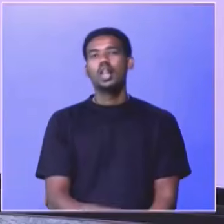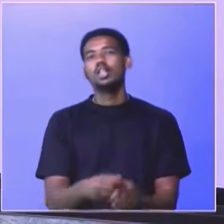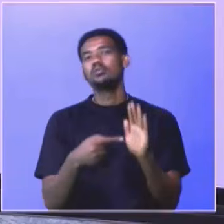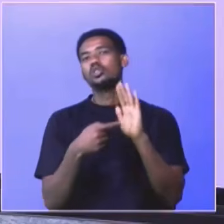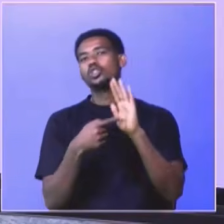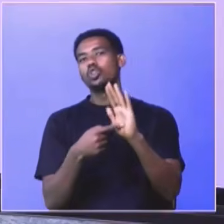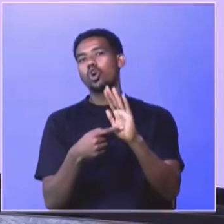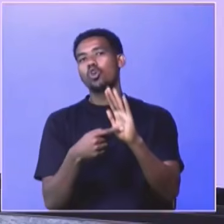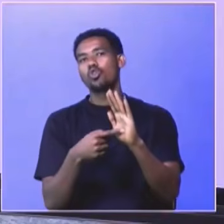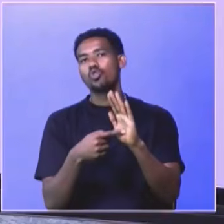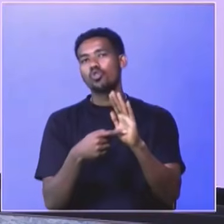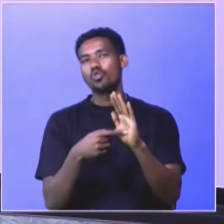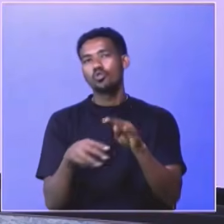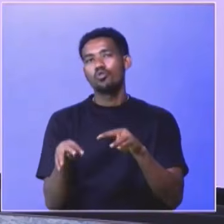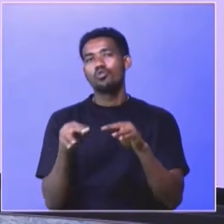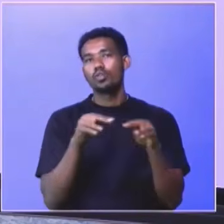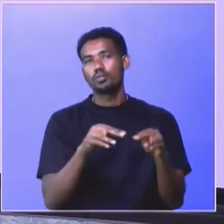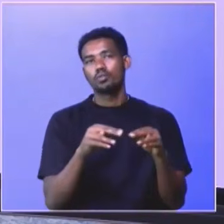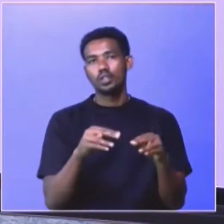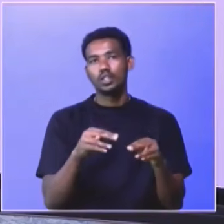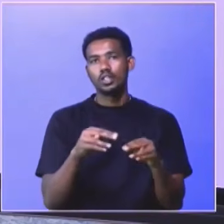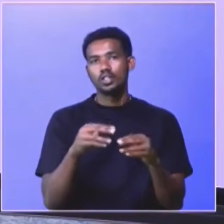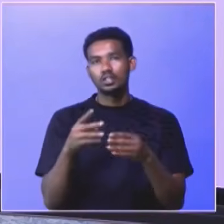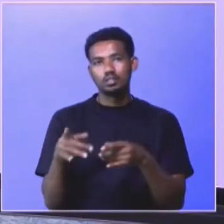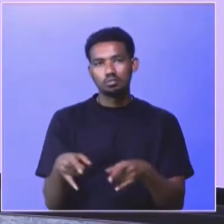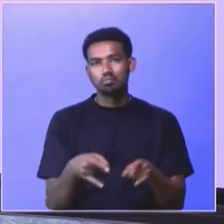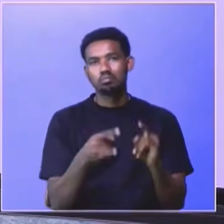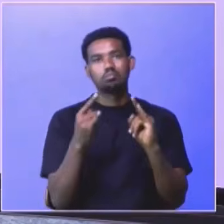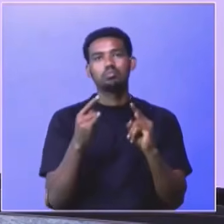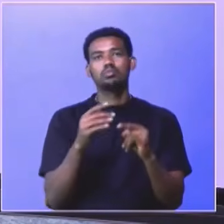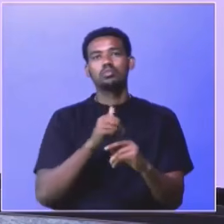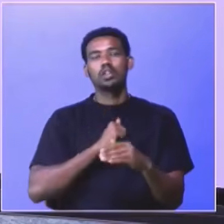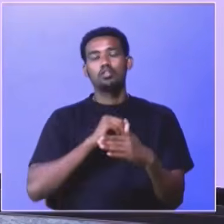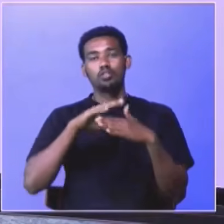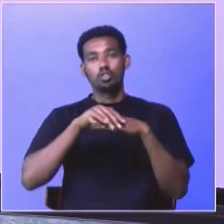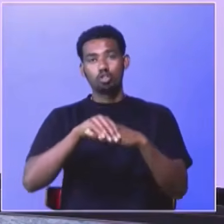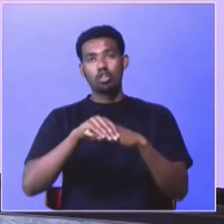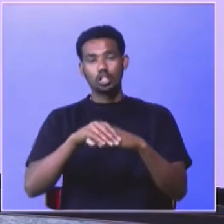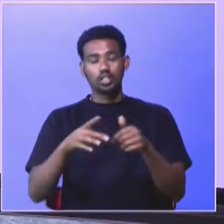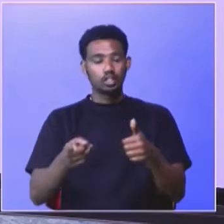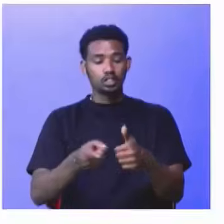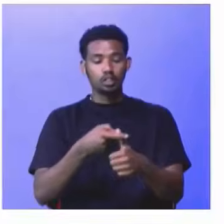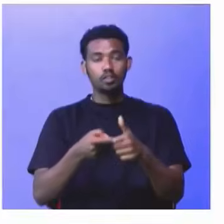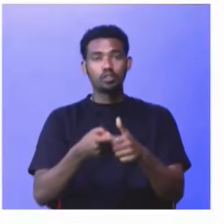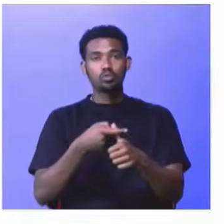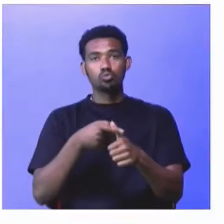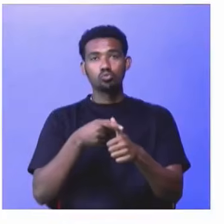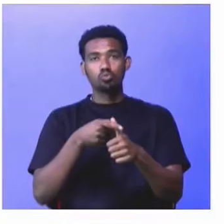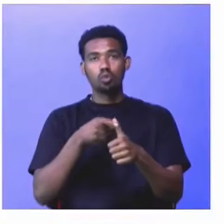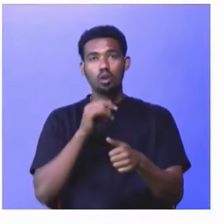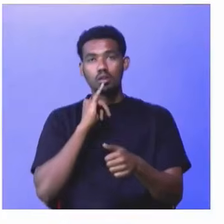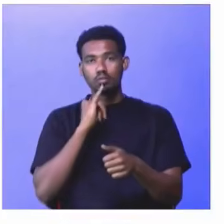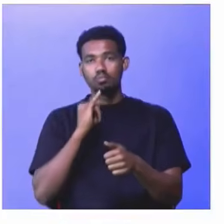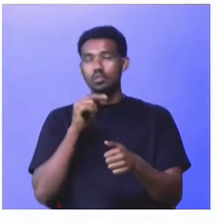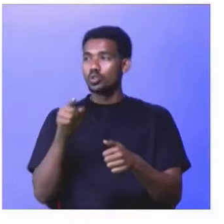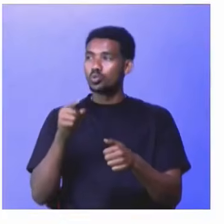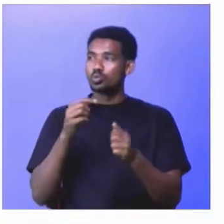you formal methods of self-introduction. So the first one is, you can say, 1,